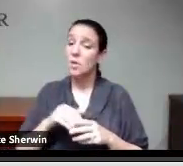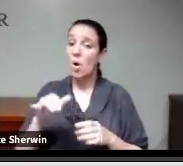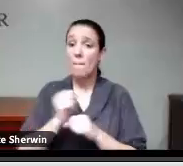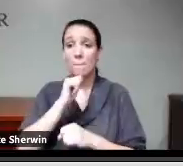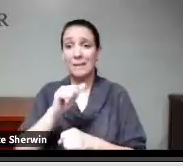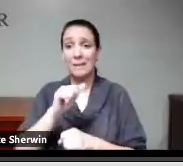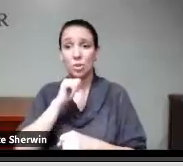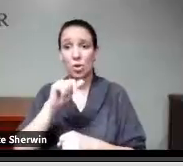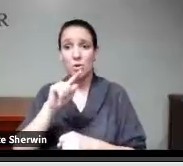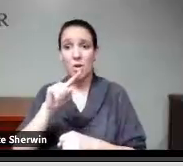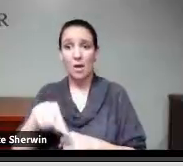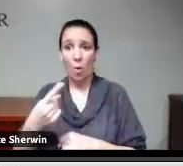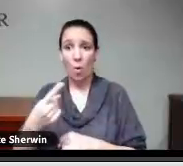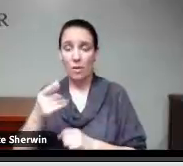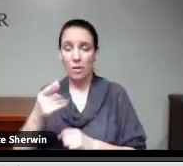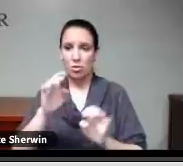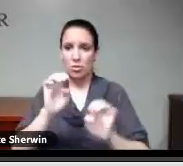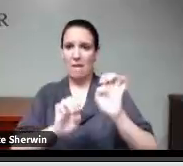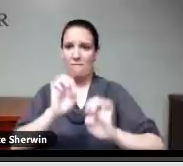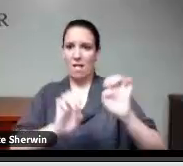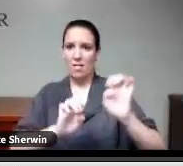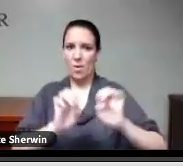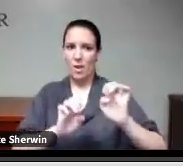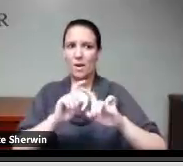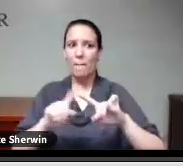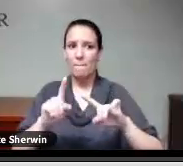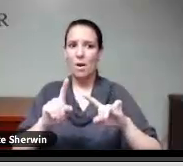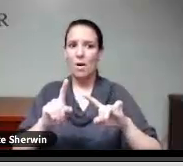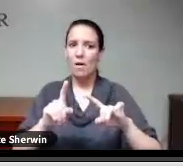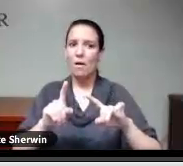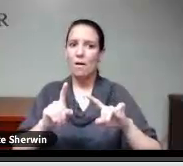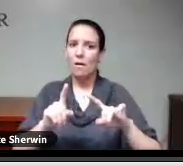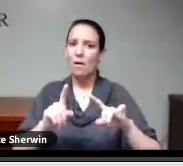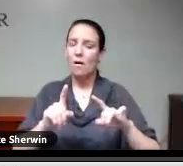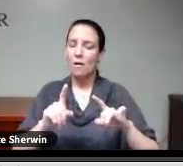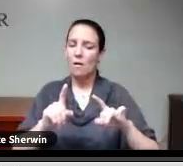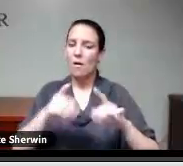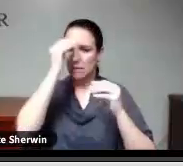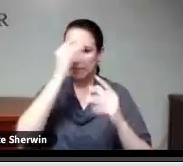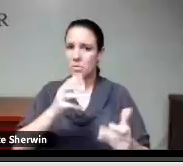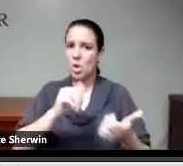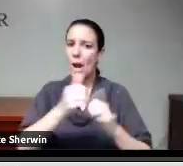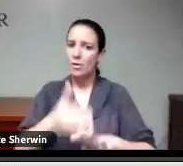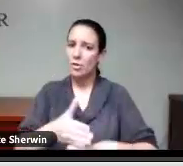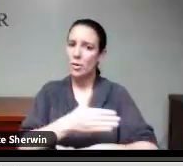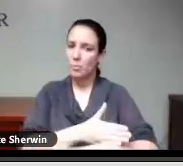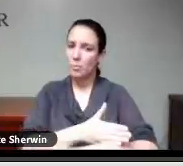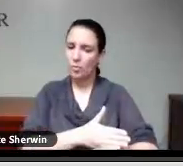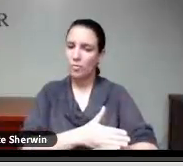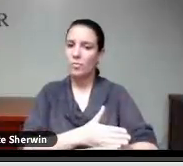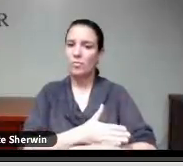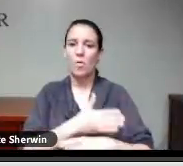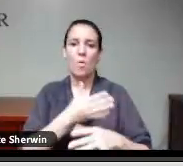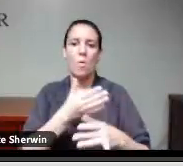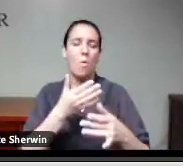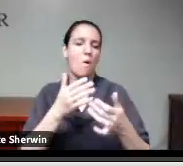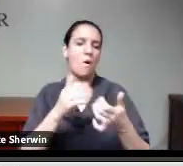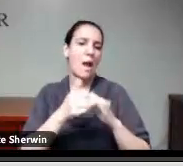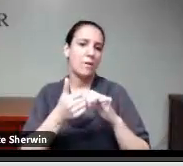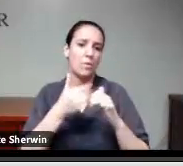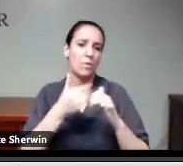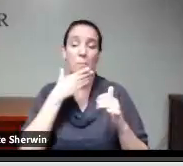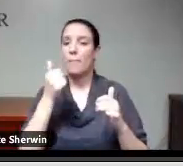allow for shared experience concerning improvement strategies. What can we do in the future that is different, better, and